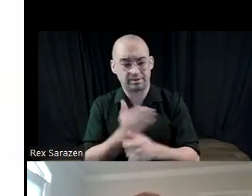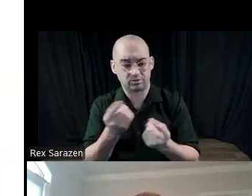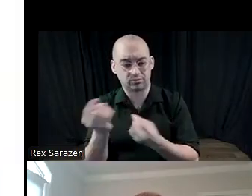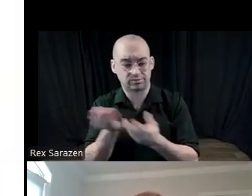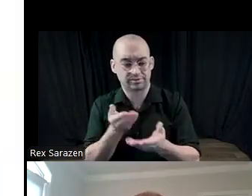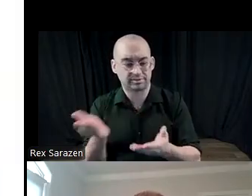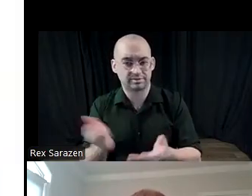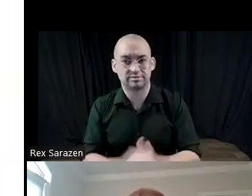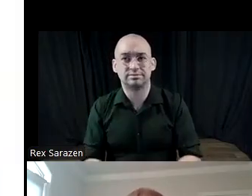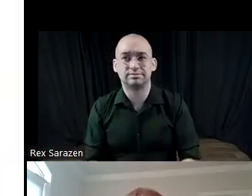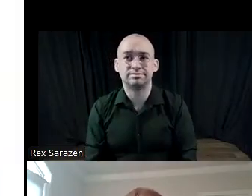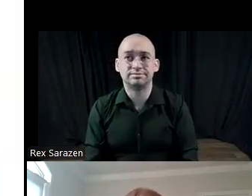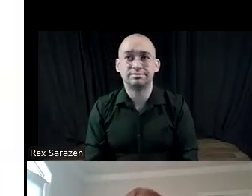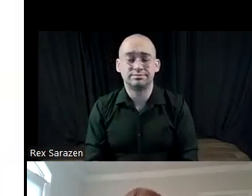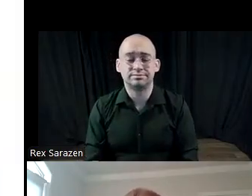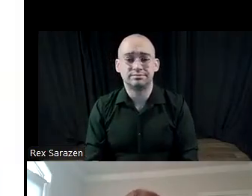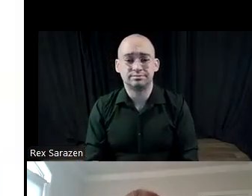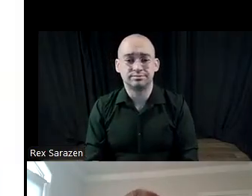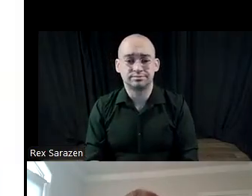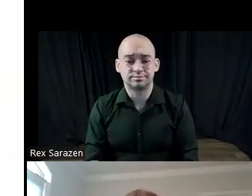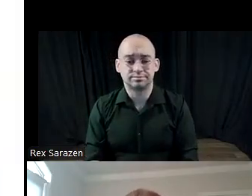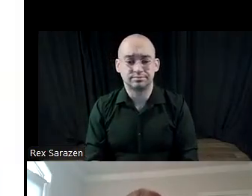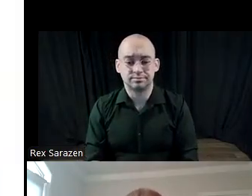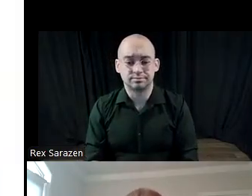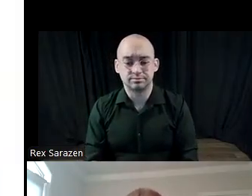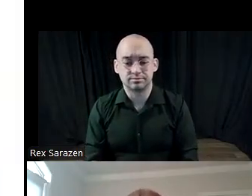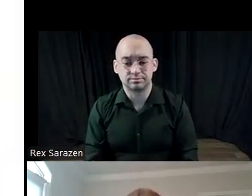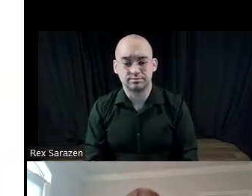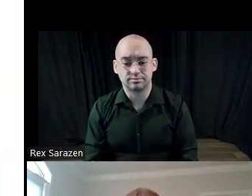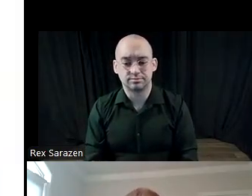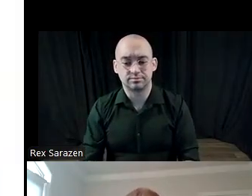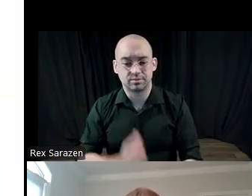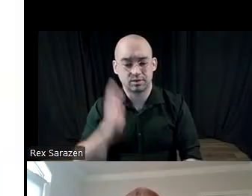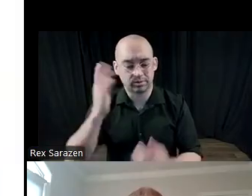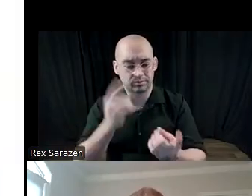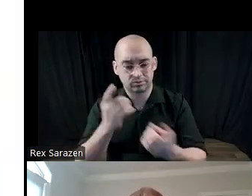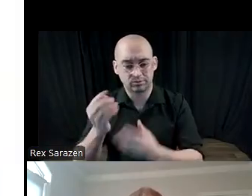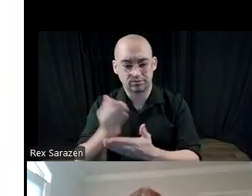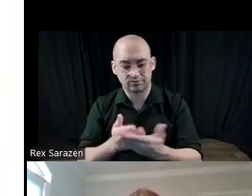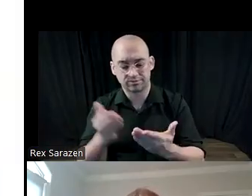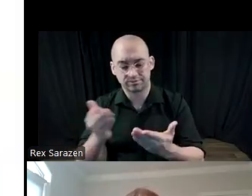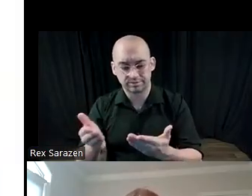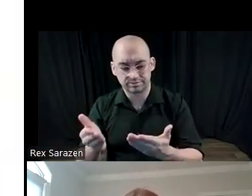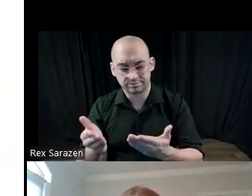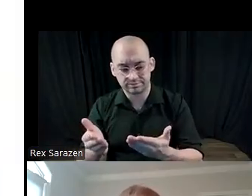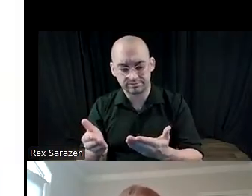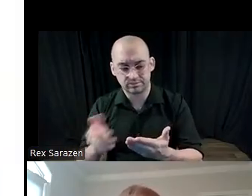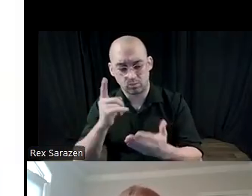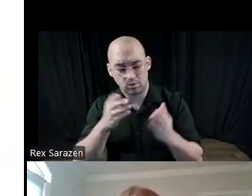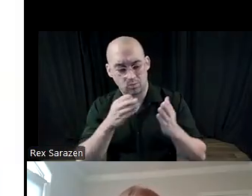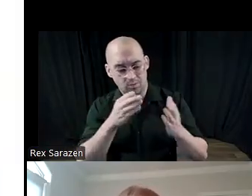things. So we're going to do a couple of things. One of the ways that I think this committee